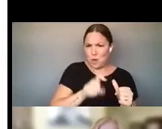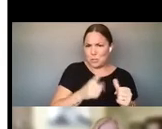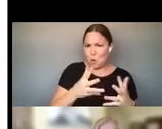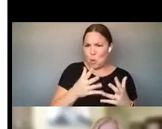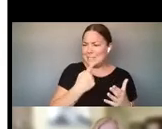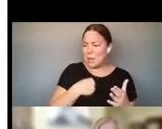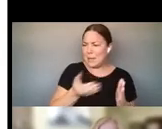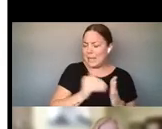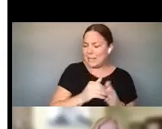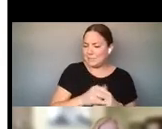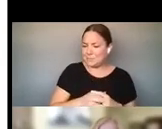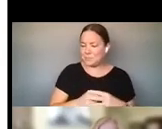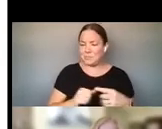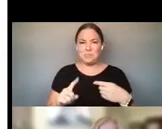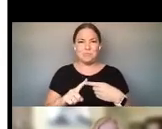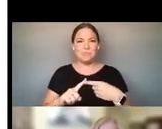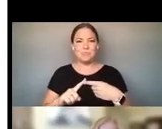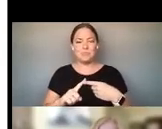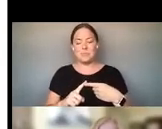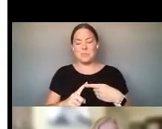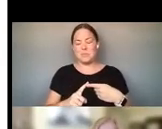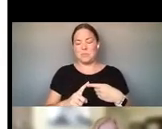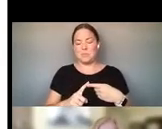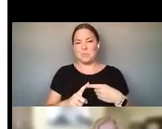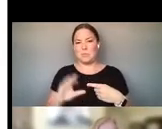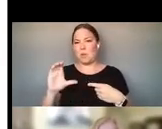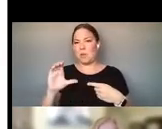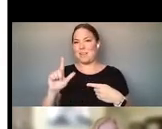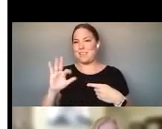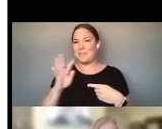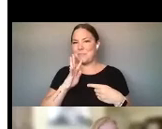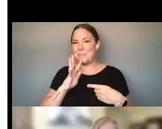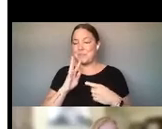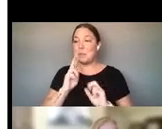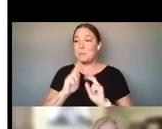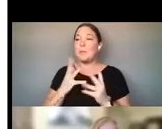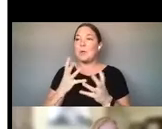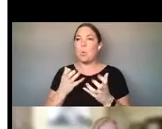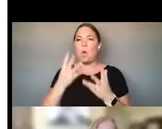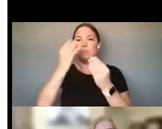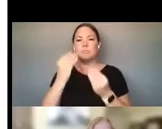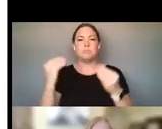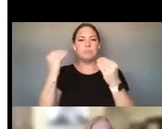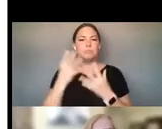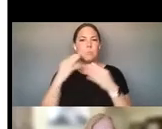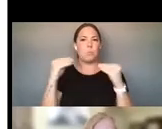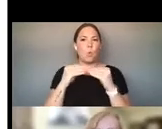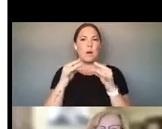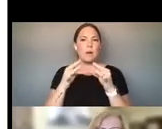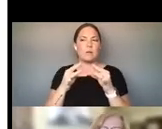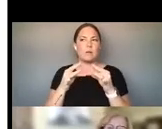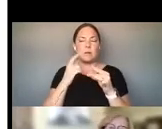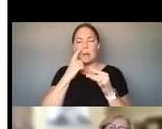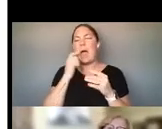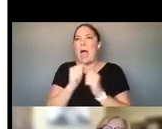The first question is really people looking for guidance in terms of how to choose the amount,